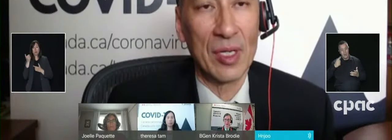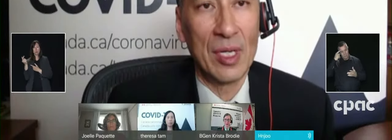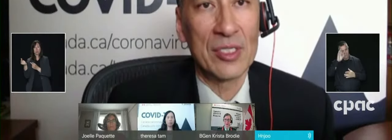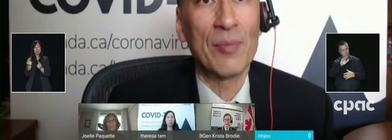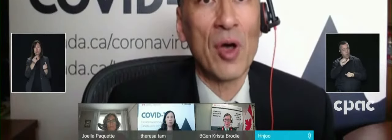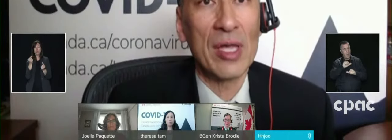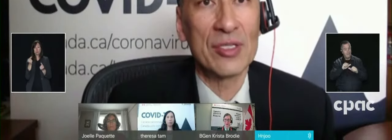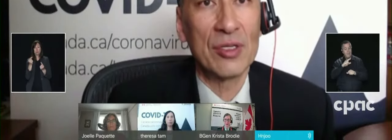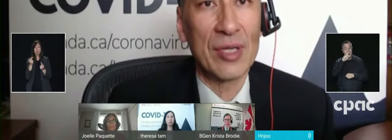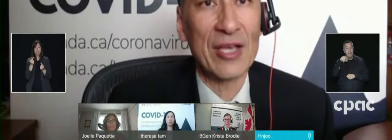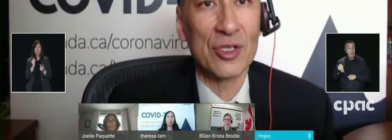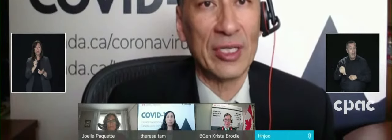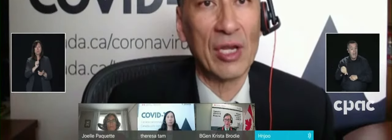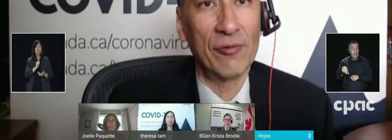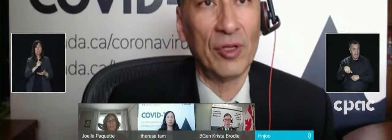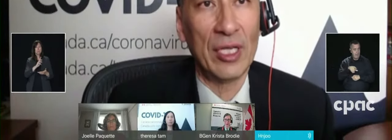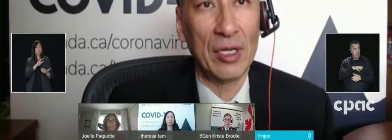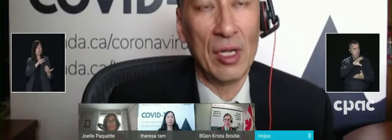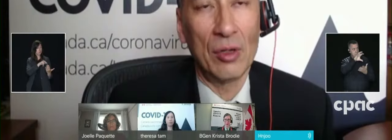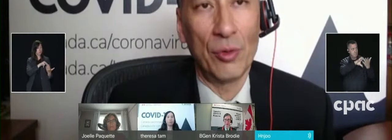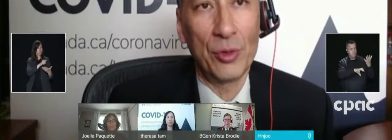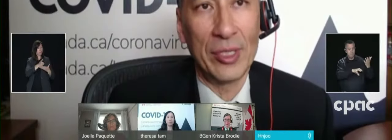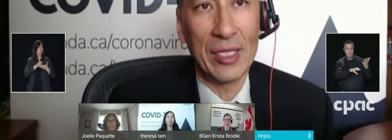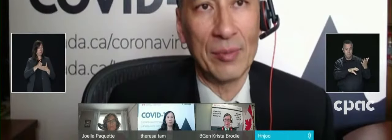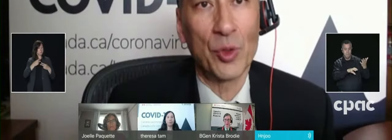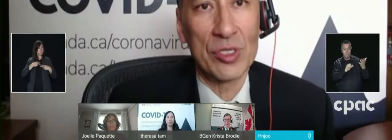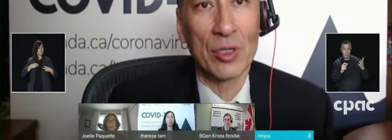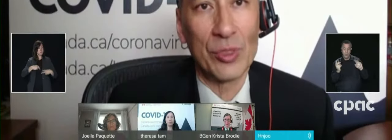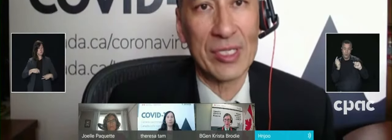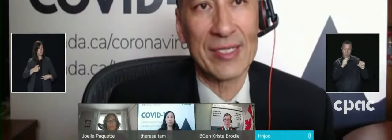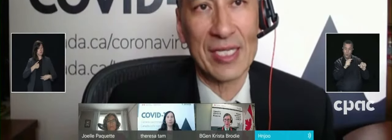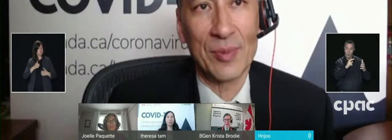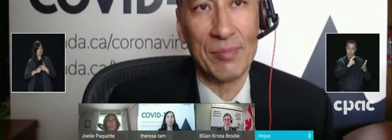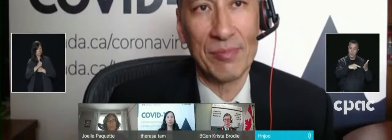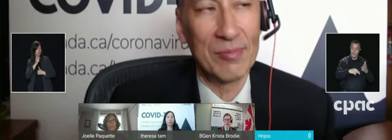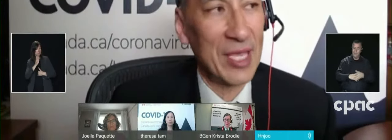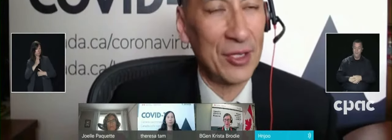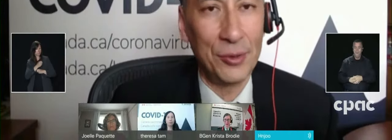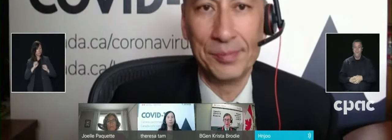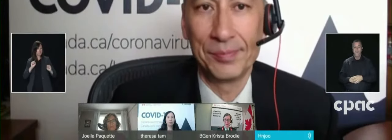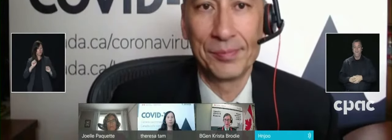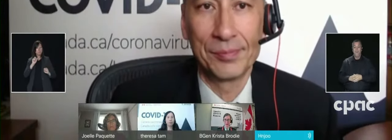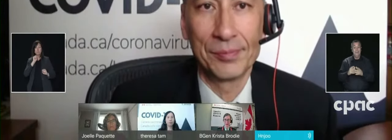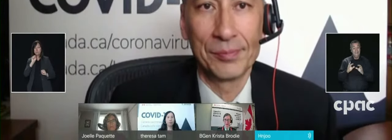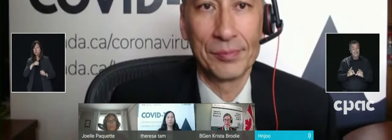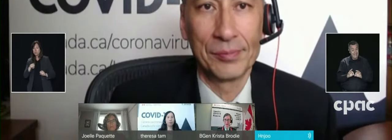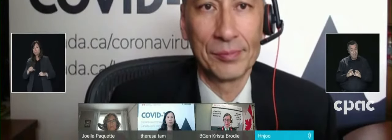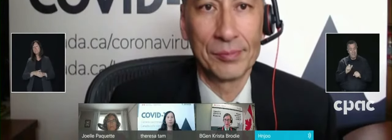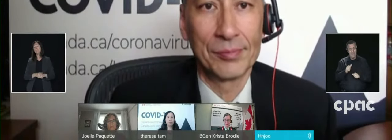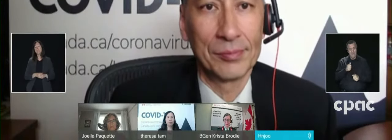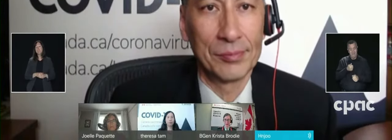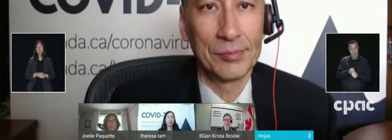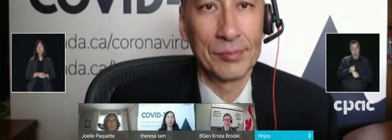some pause to actually carefully go through that personal risk assessment. Thank you.